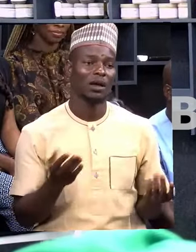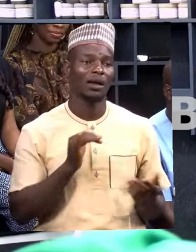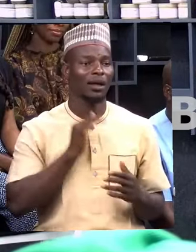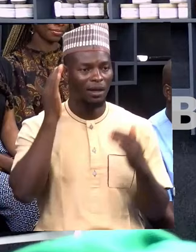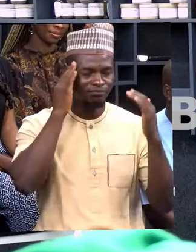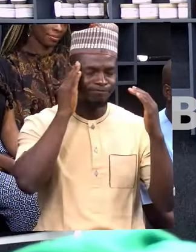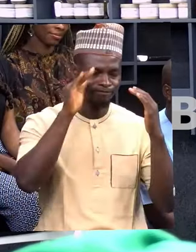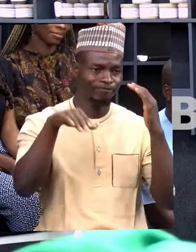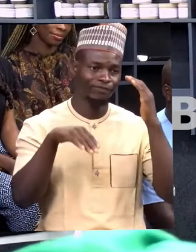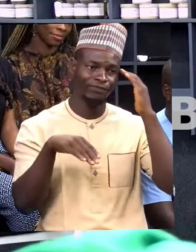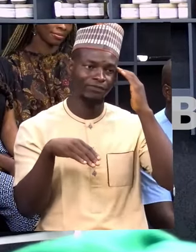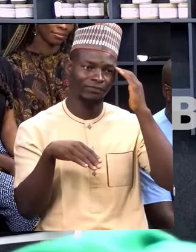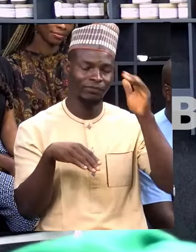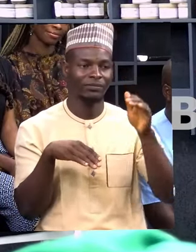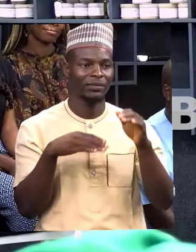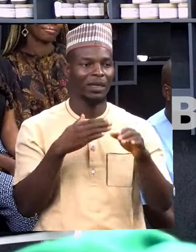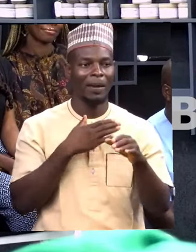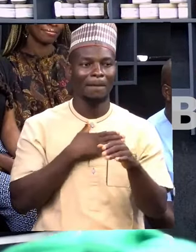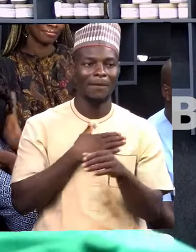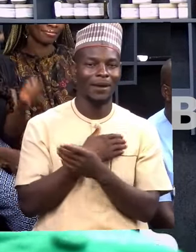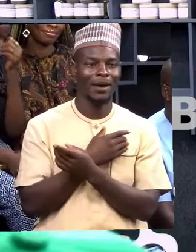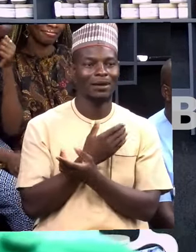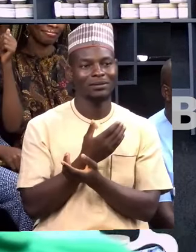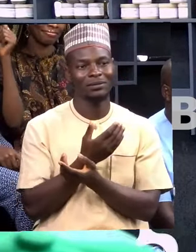you, my Odi.